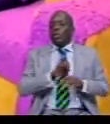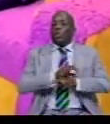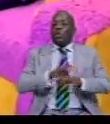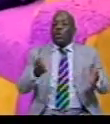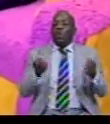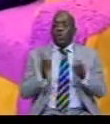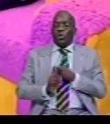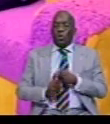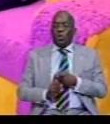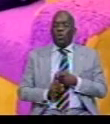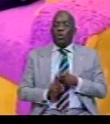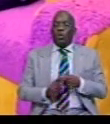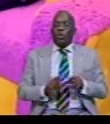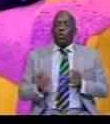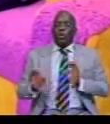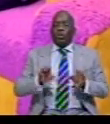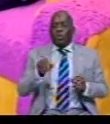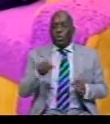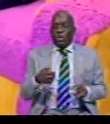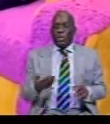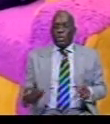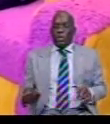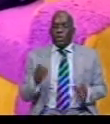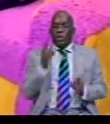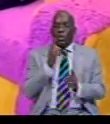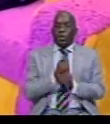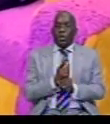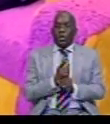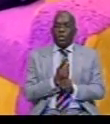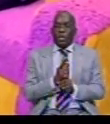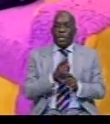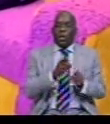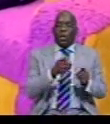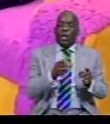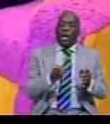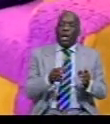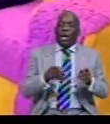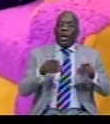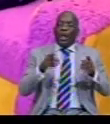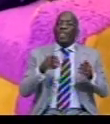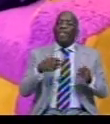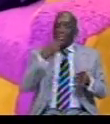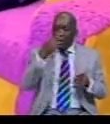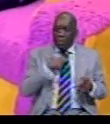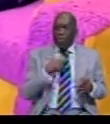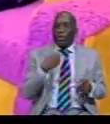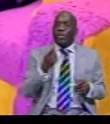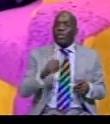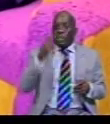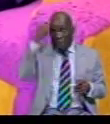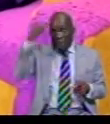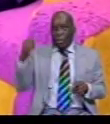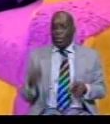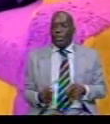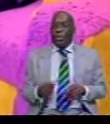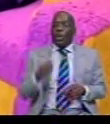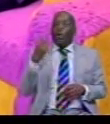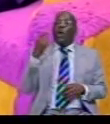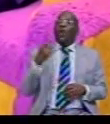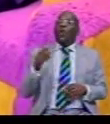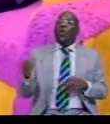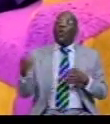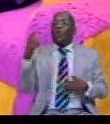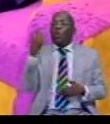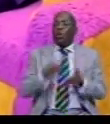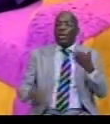Enoch, at least just try and tell me the dream. At least let me hear it first. No matter how terrible the dream seems to be, let me